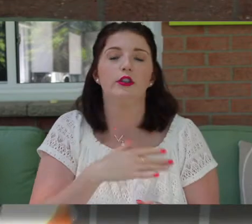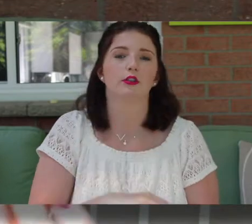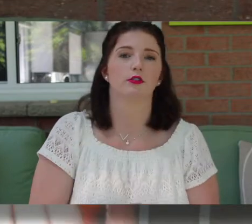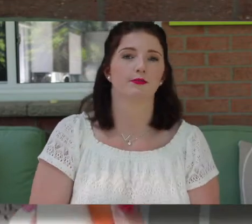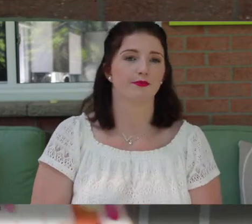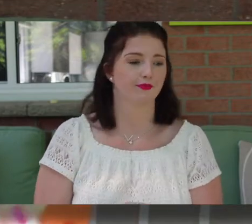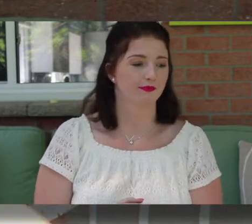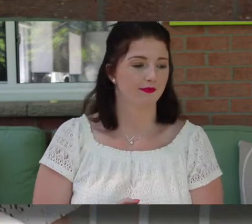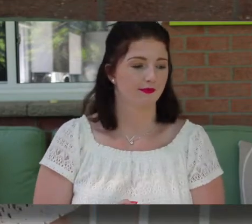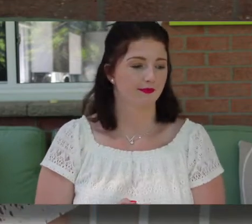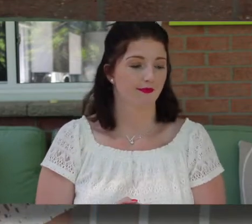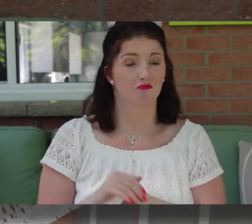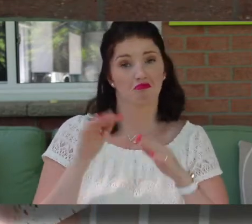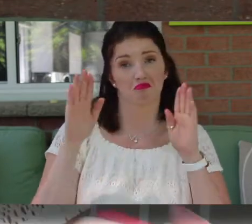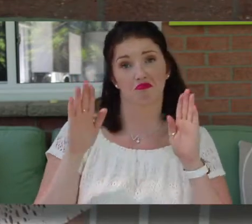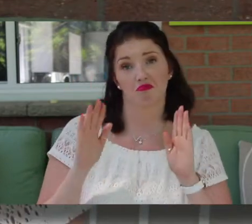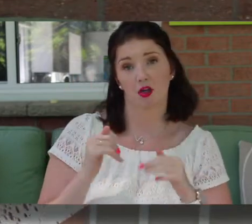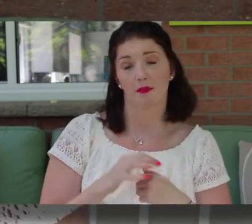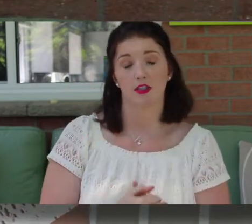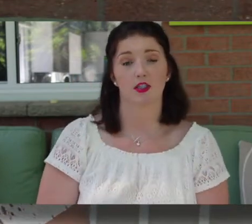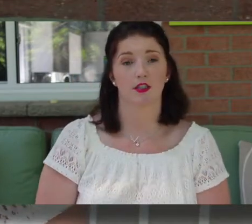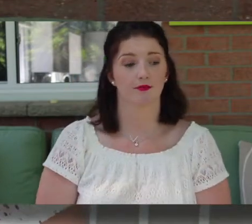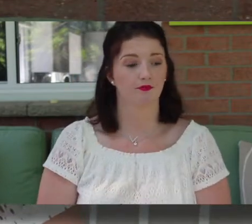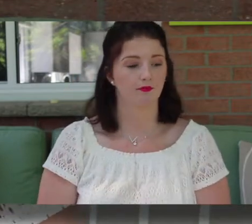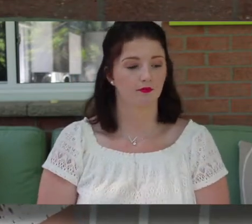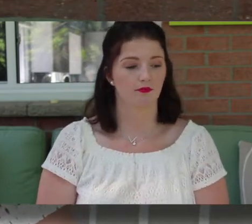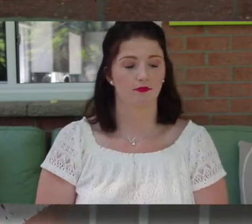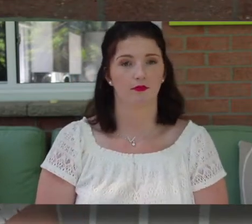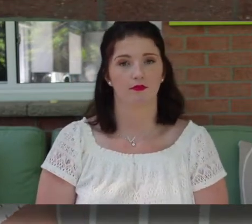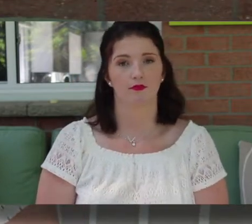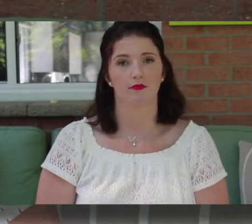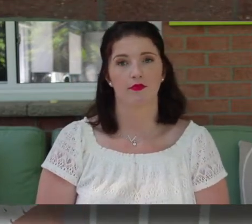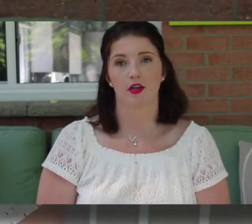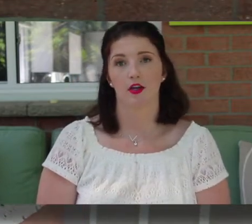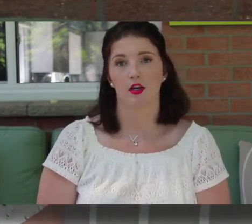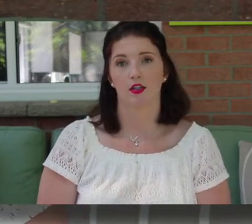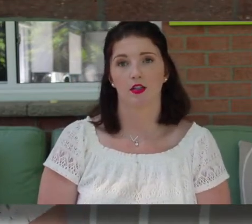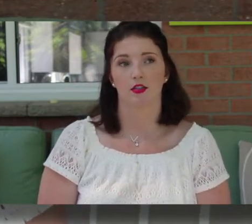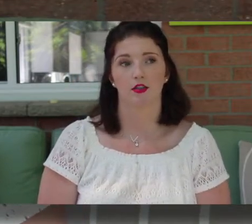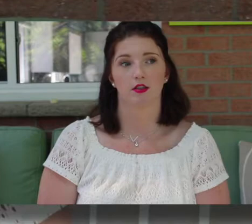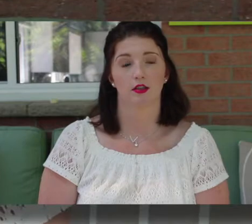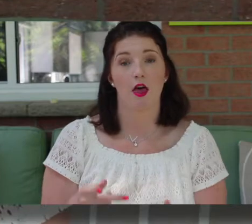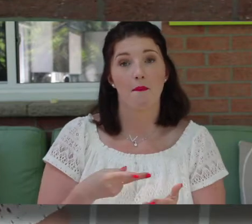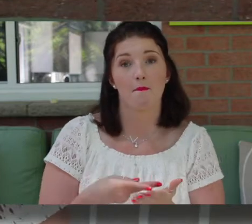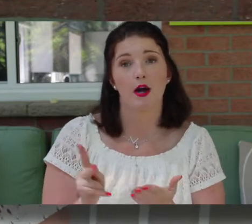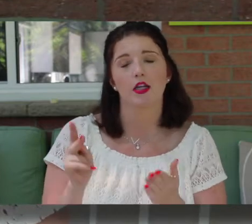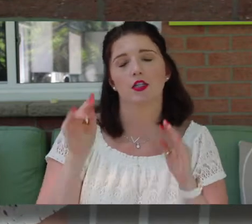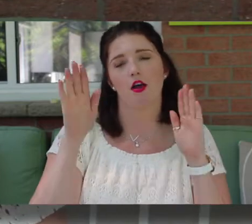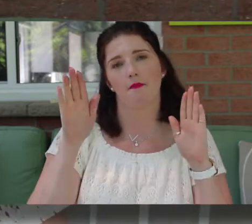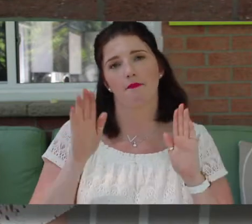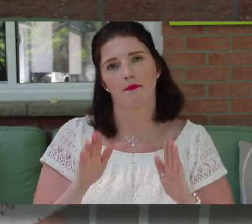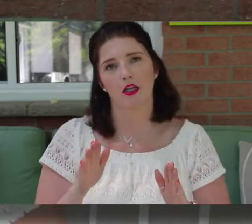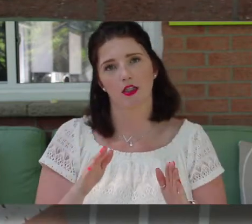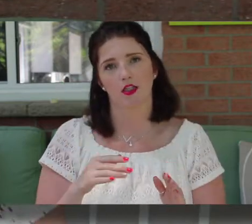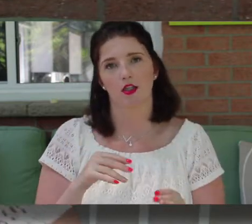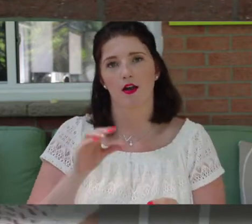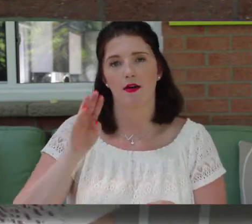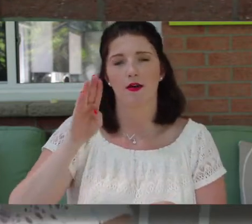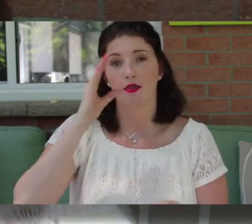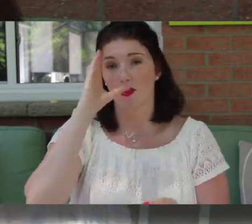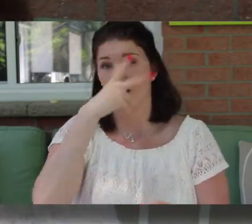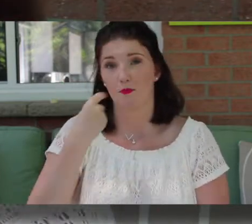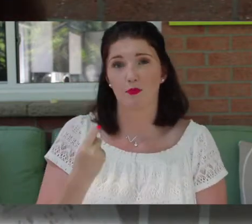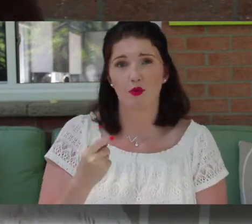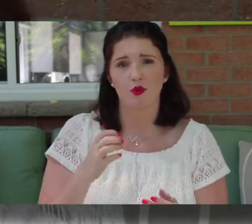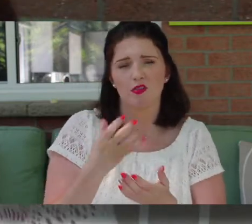the foundation, but definitely it's good so far. So that is a plus, and it's a lot cheaper than the beauty blender. So